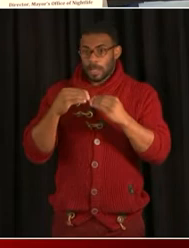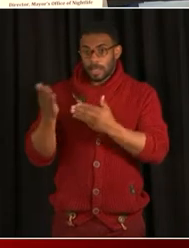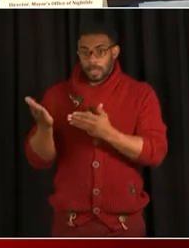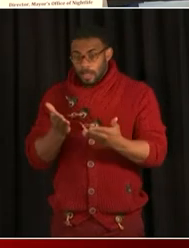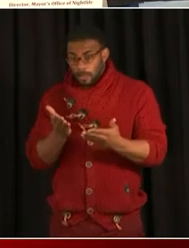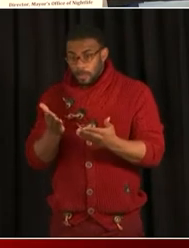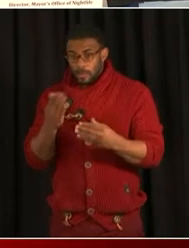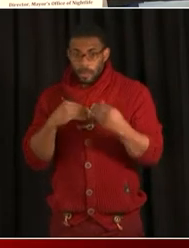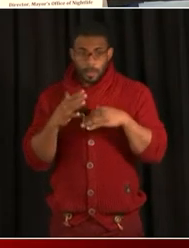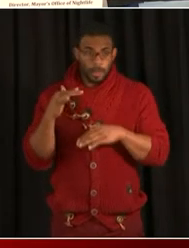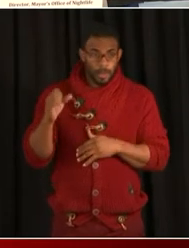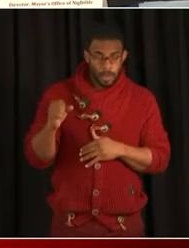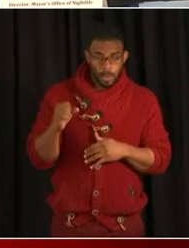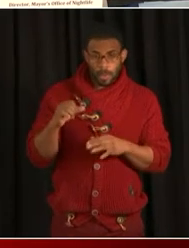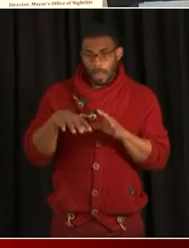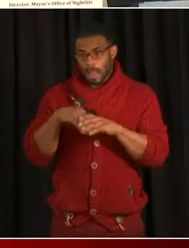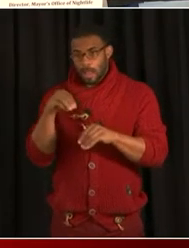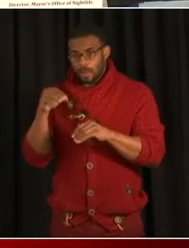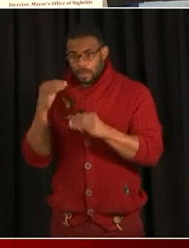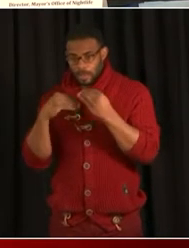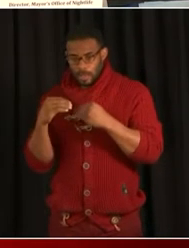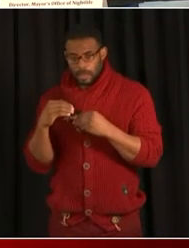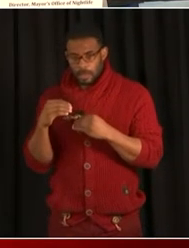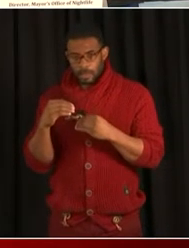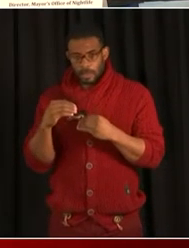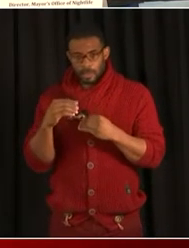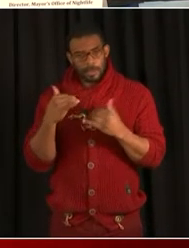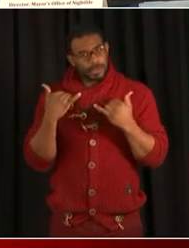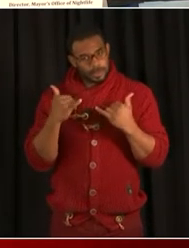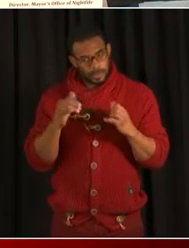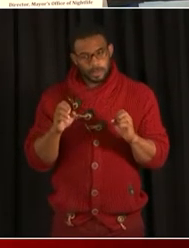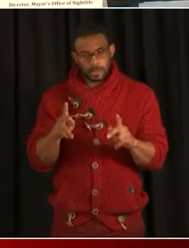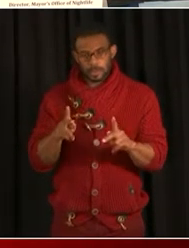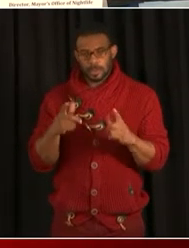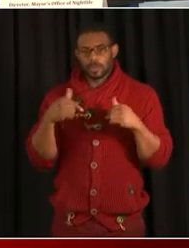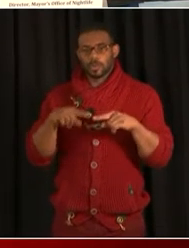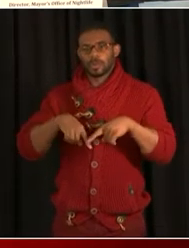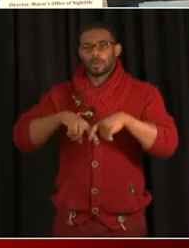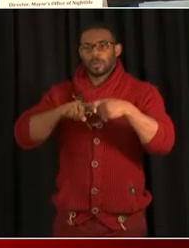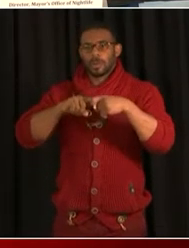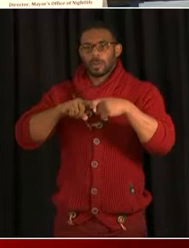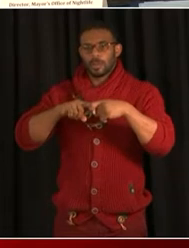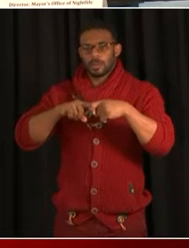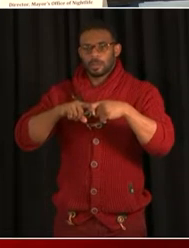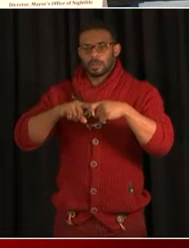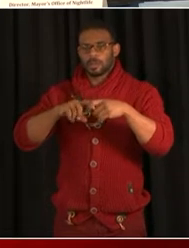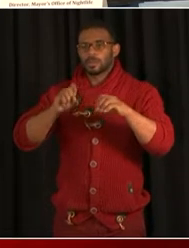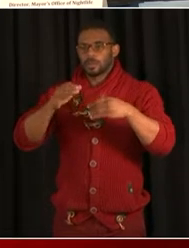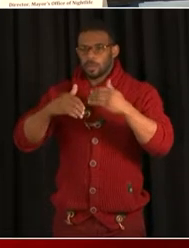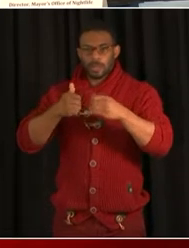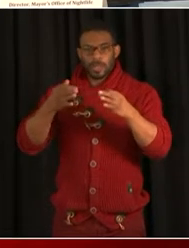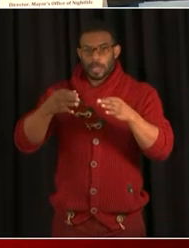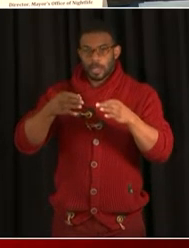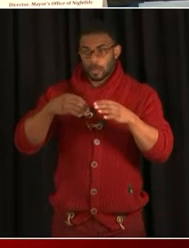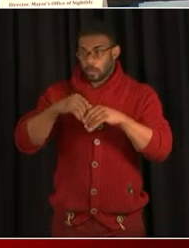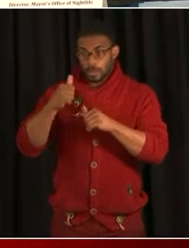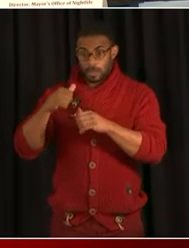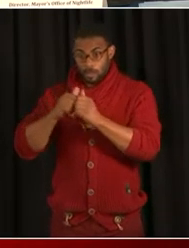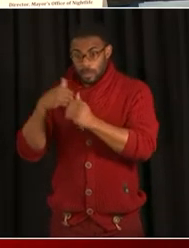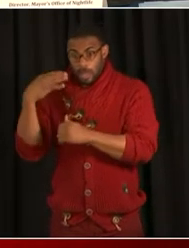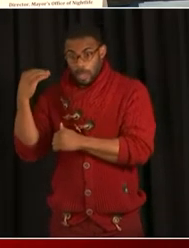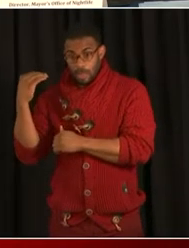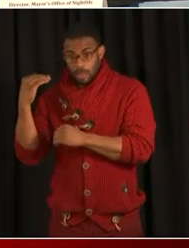Delivery, grab and go, and outdoor dining is still permitted during the pause. So with outdoor